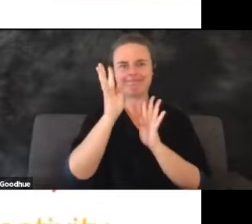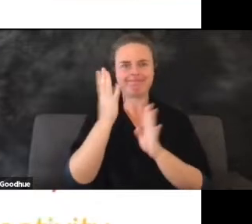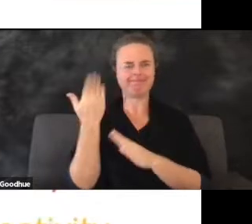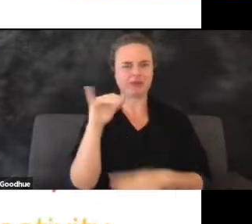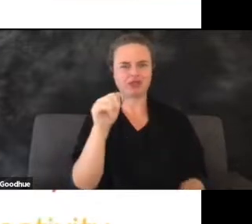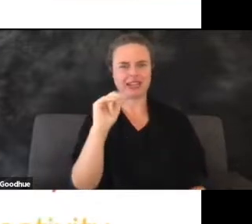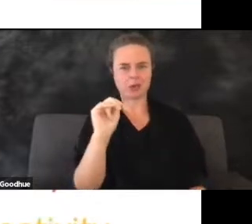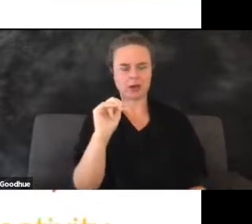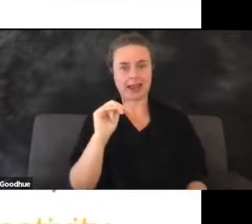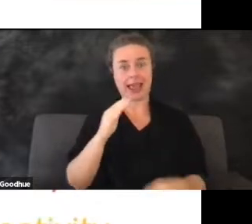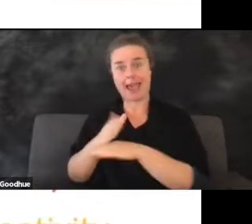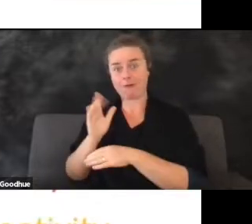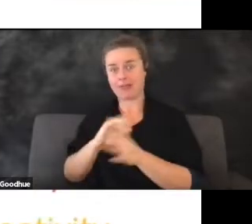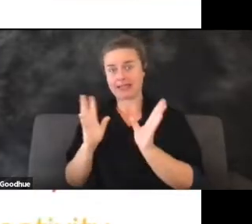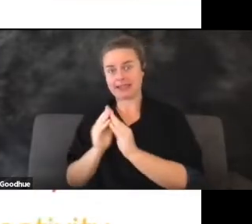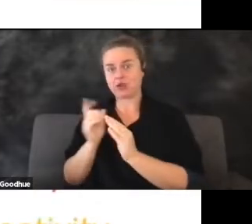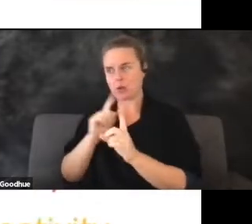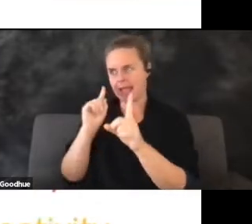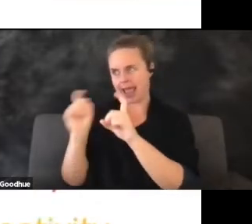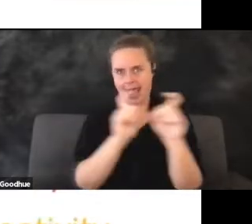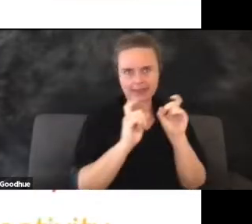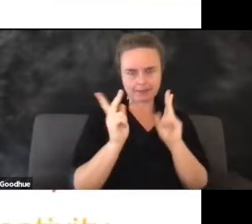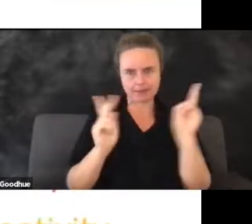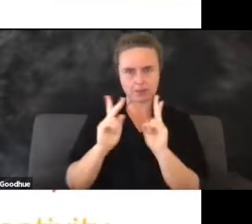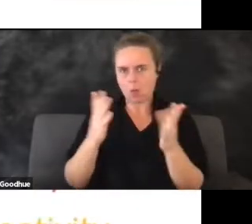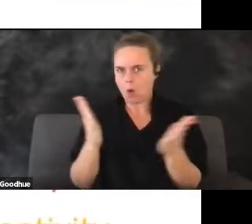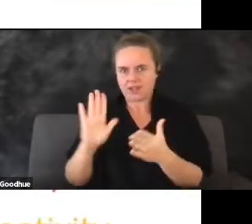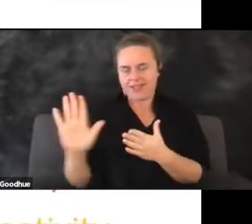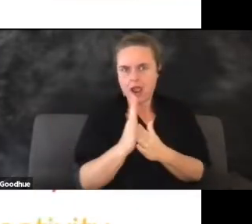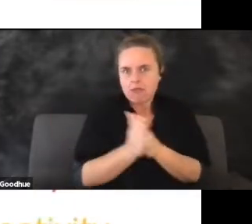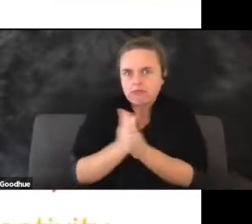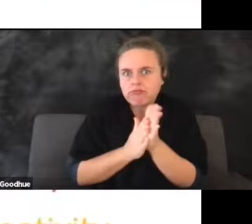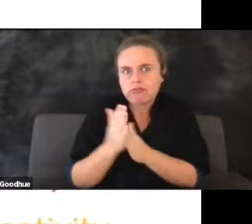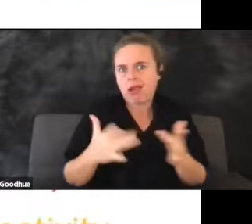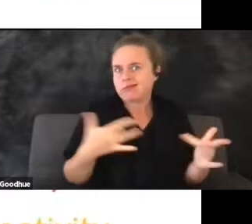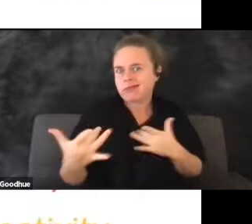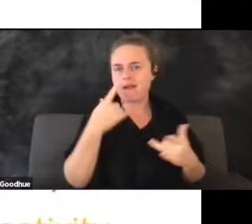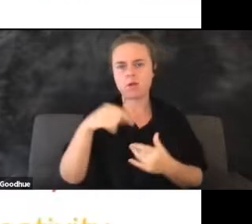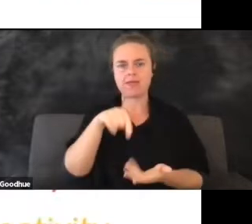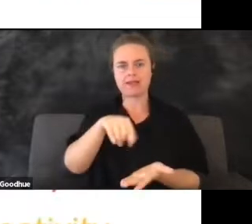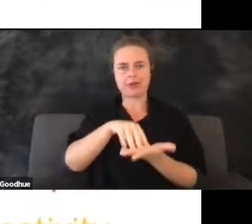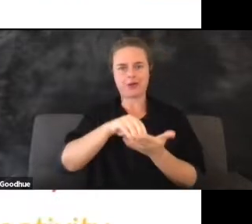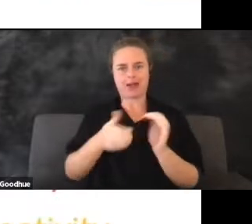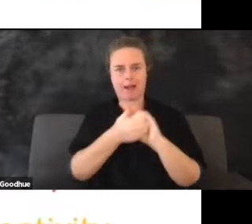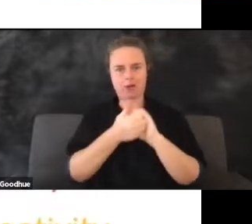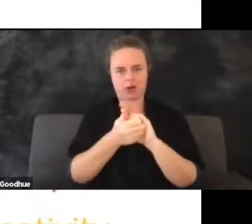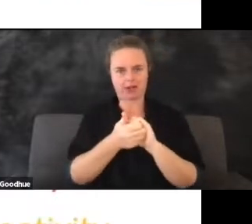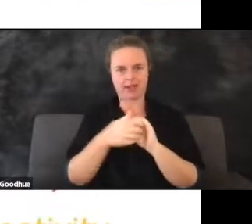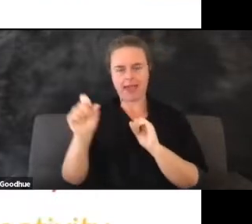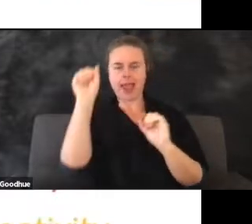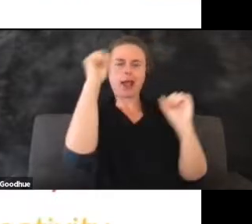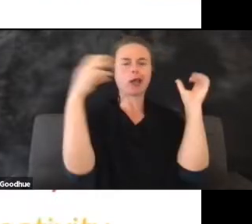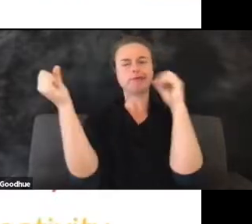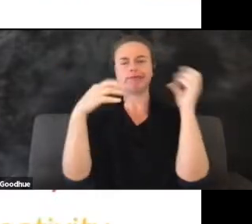January afterwards, just really asking people what they were excited about in terms of a learning collaborative. And just, you know, that word collaboration